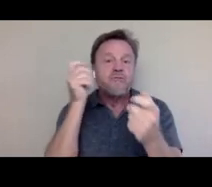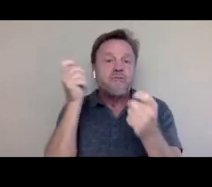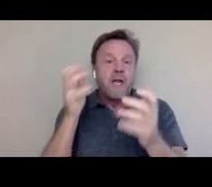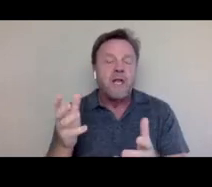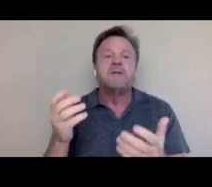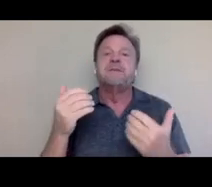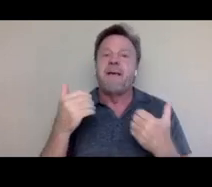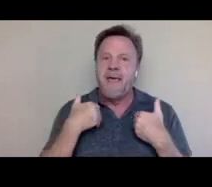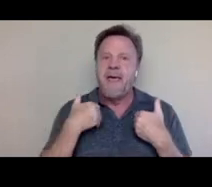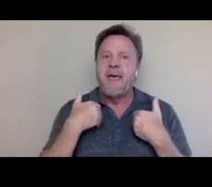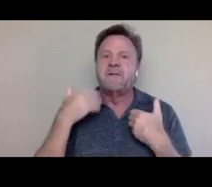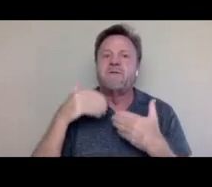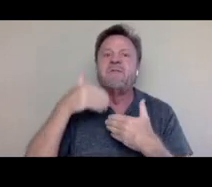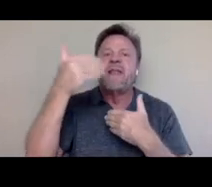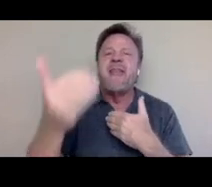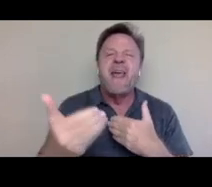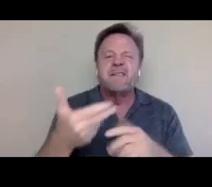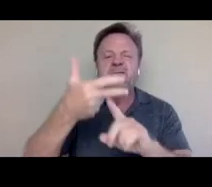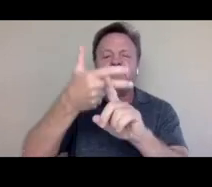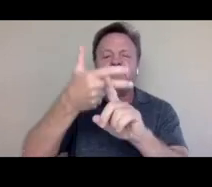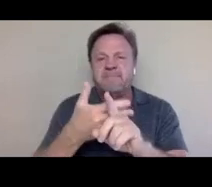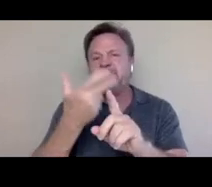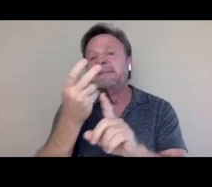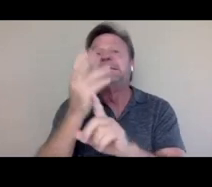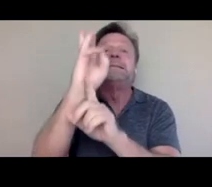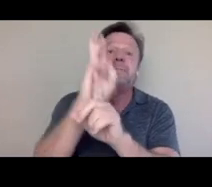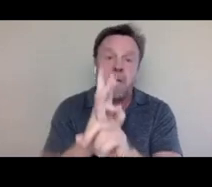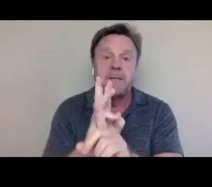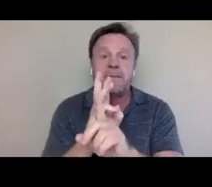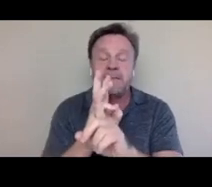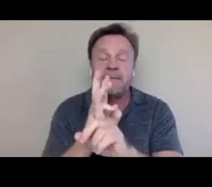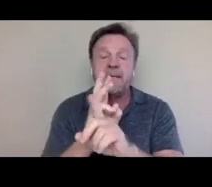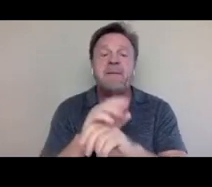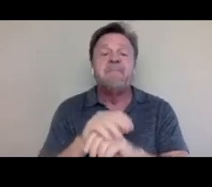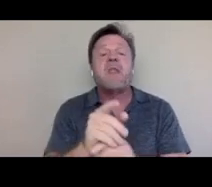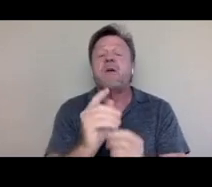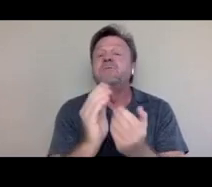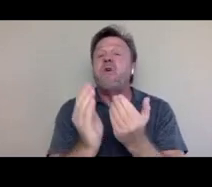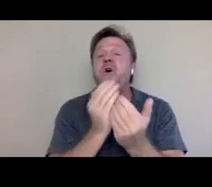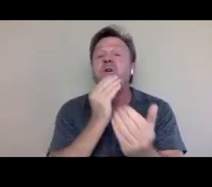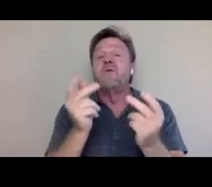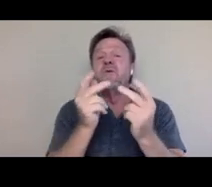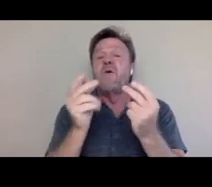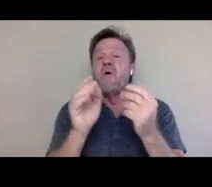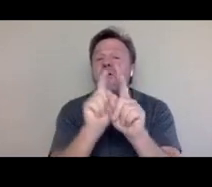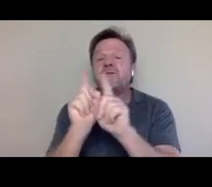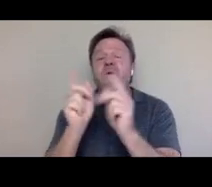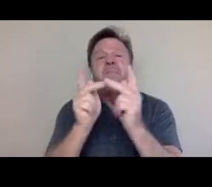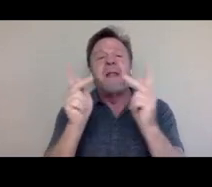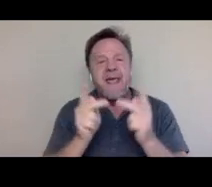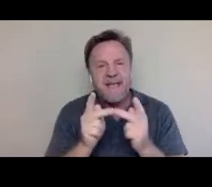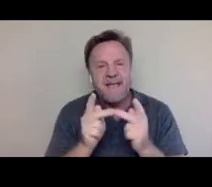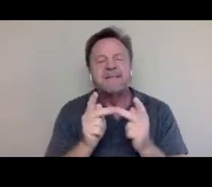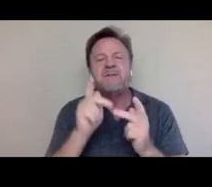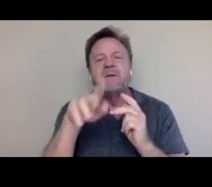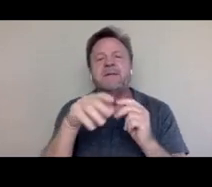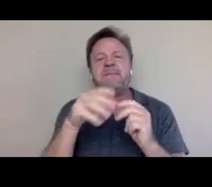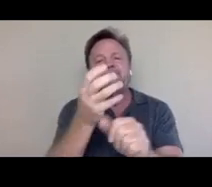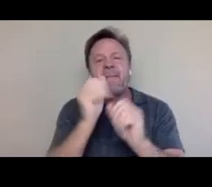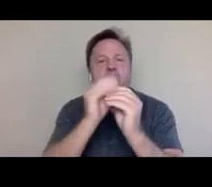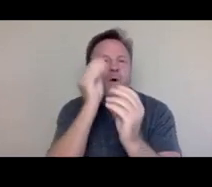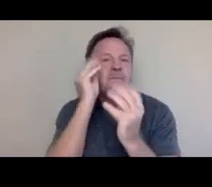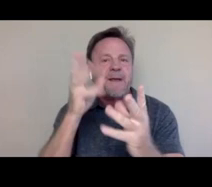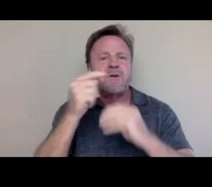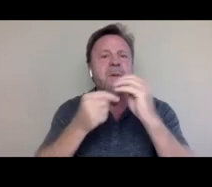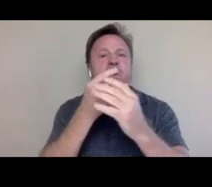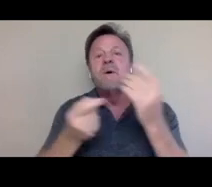over the next quarter, over the next 6 months. It's also a place where you can find more information about, well, what has